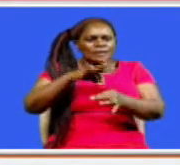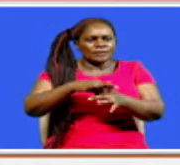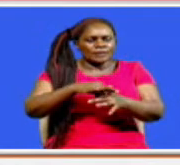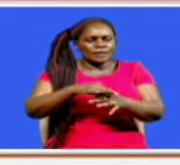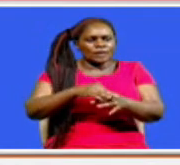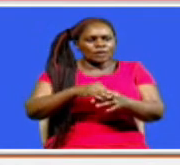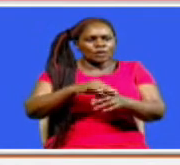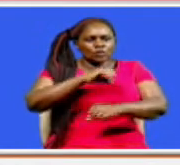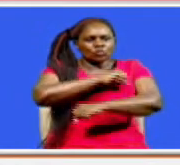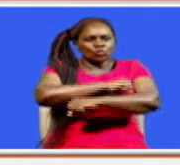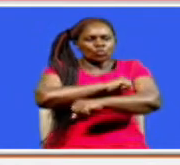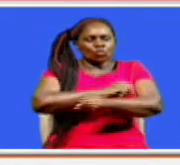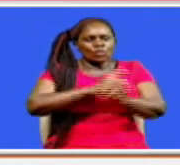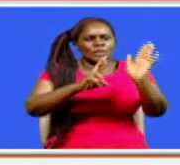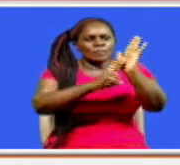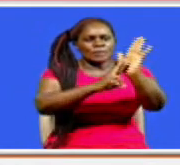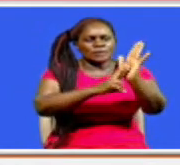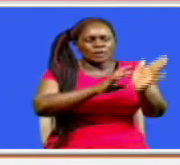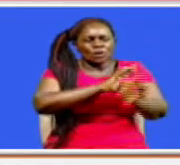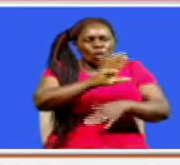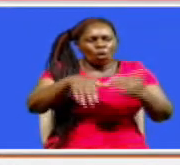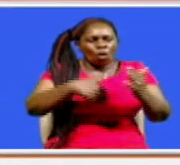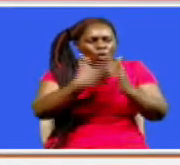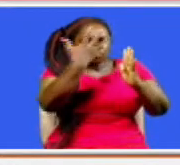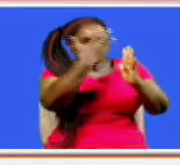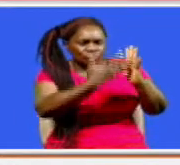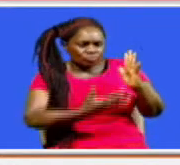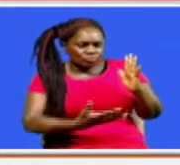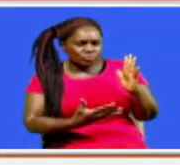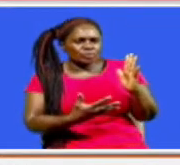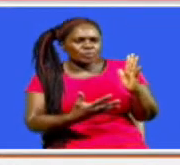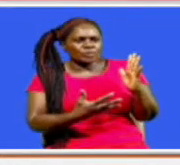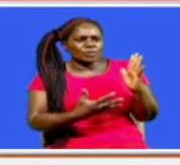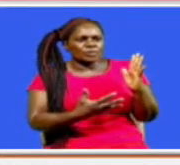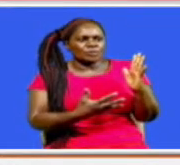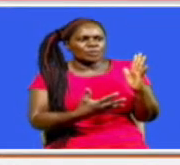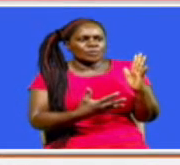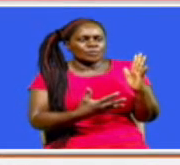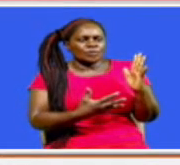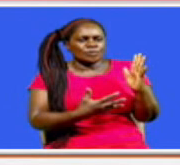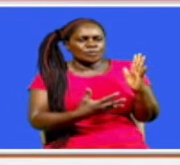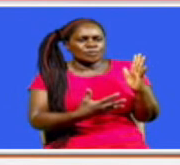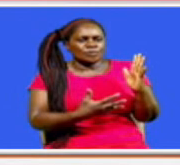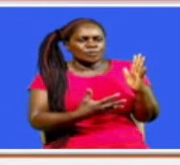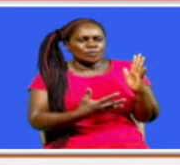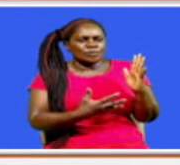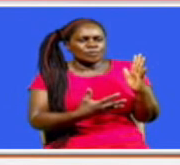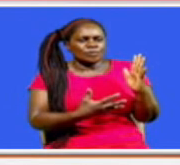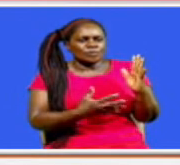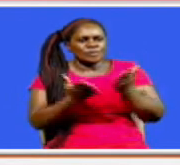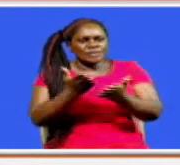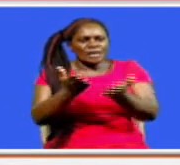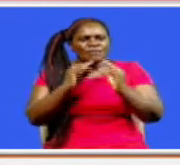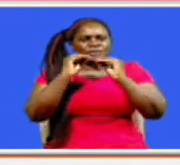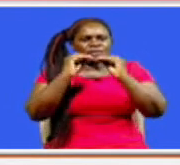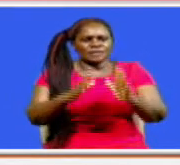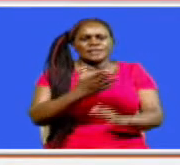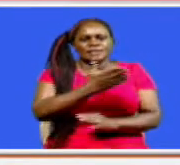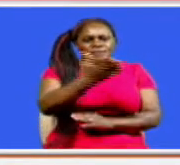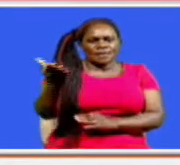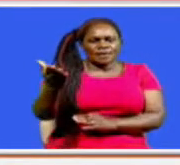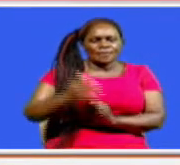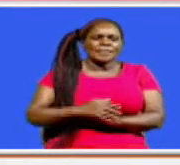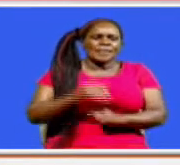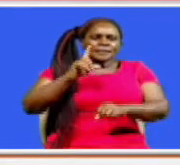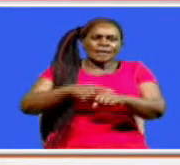representatives. All these cadres have been serving teachers all around.